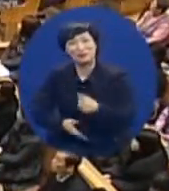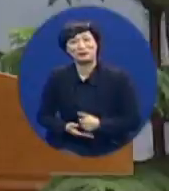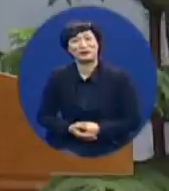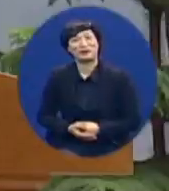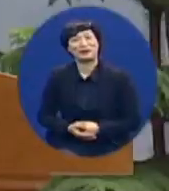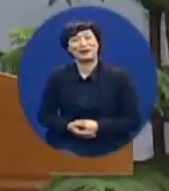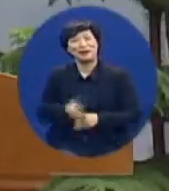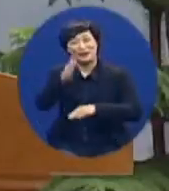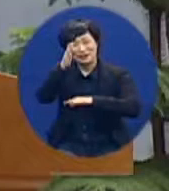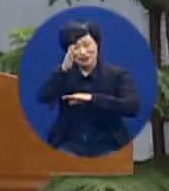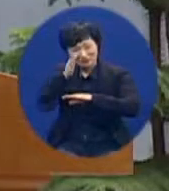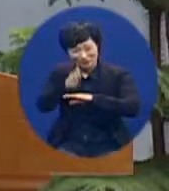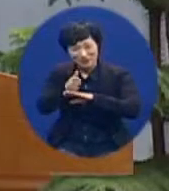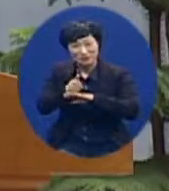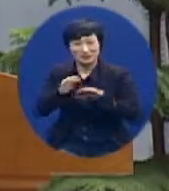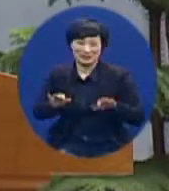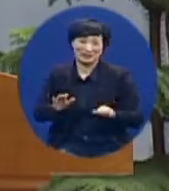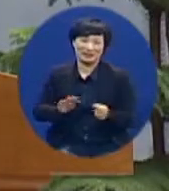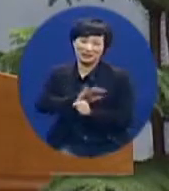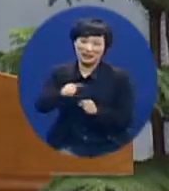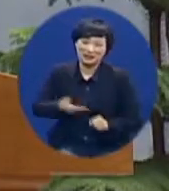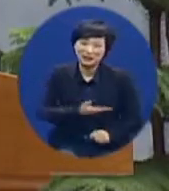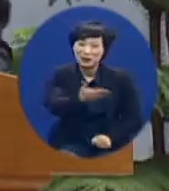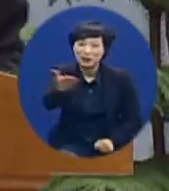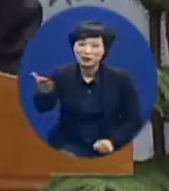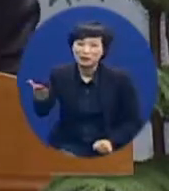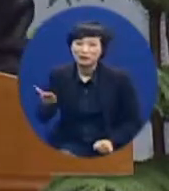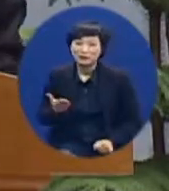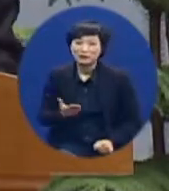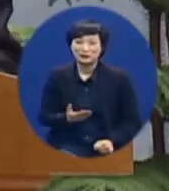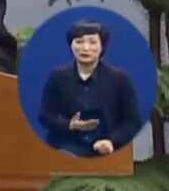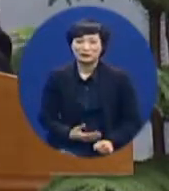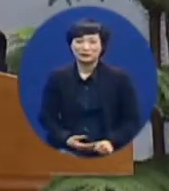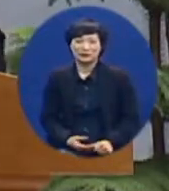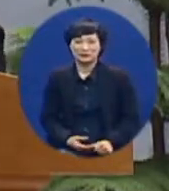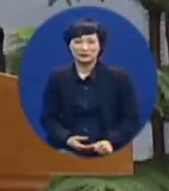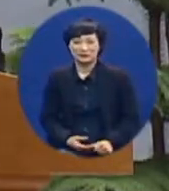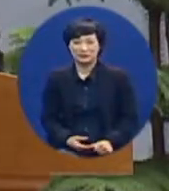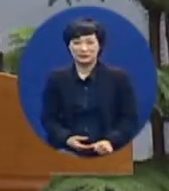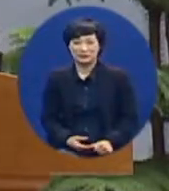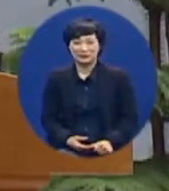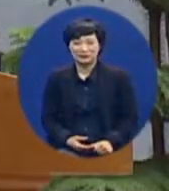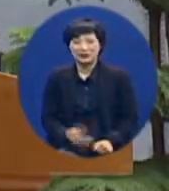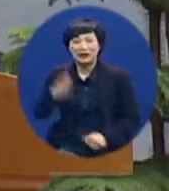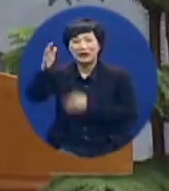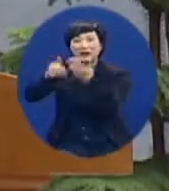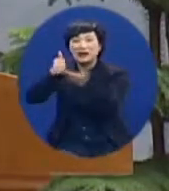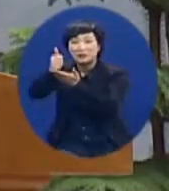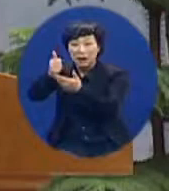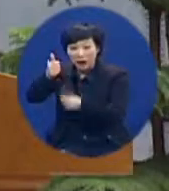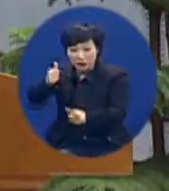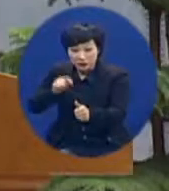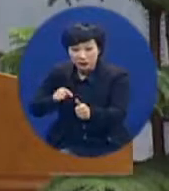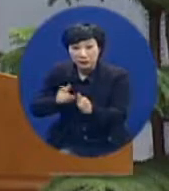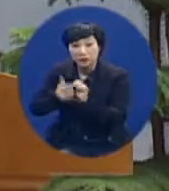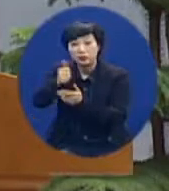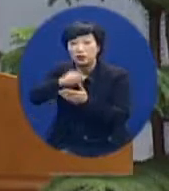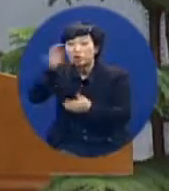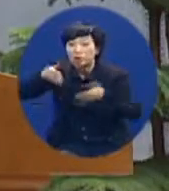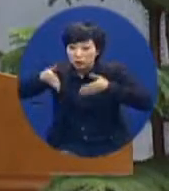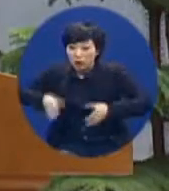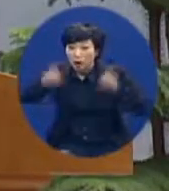We should be thankful. Dear brothers and sisters, it is unfortunate to misunderstand.